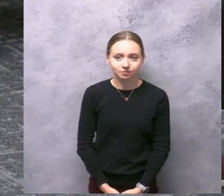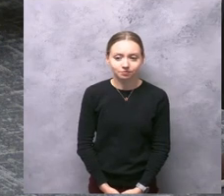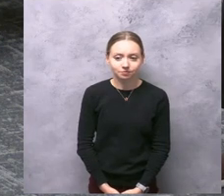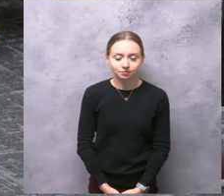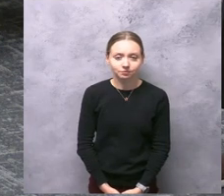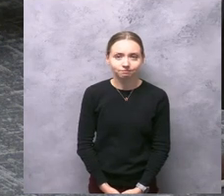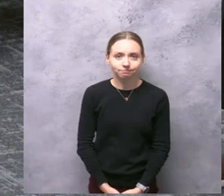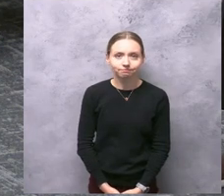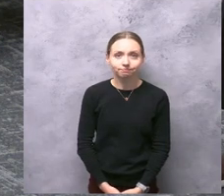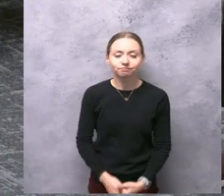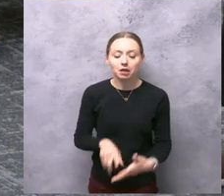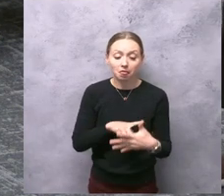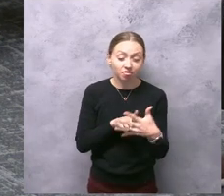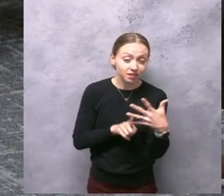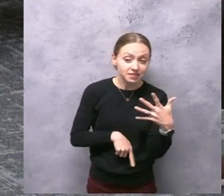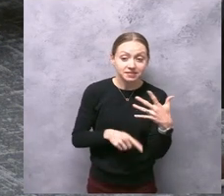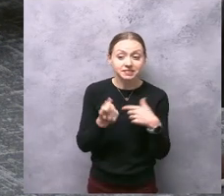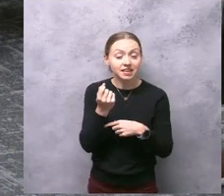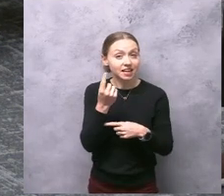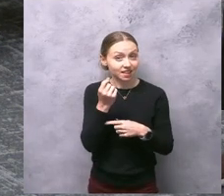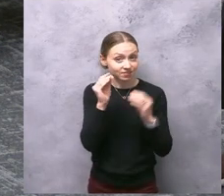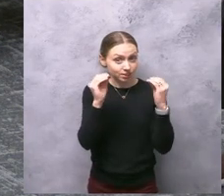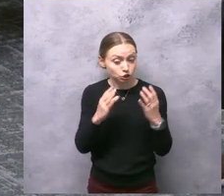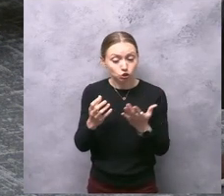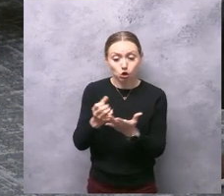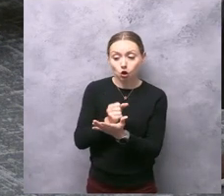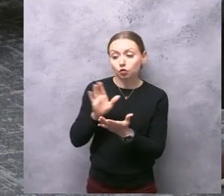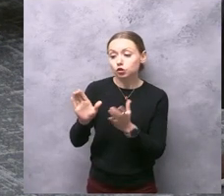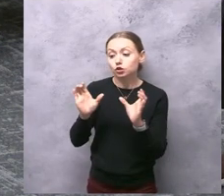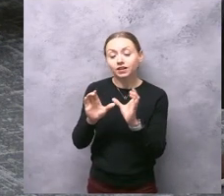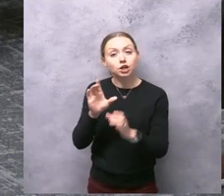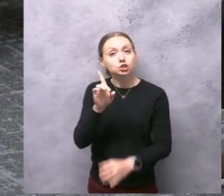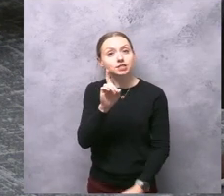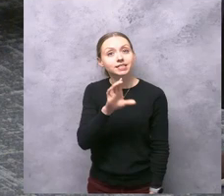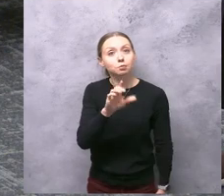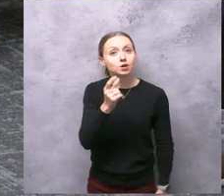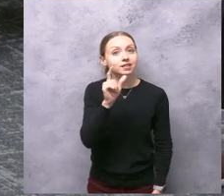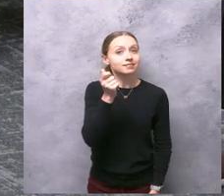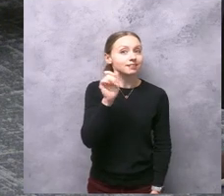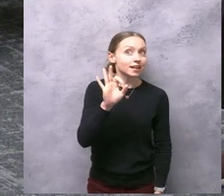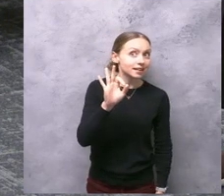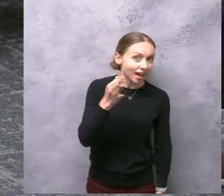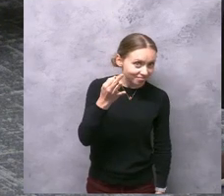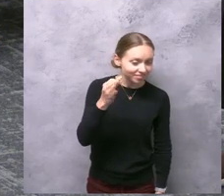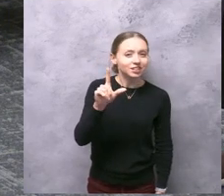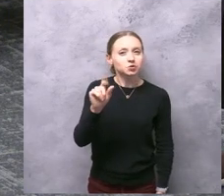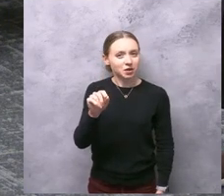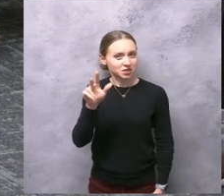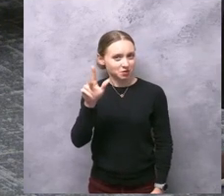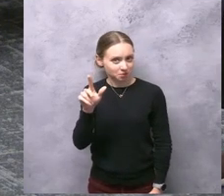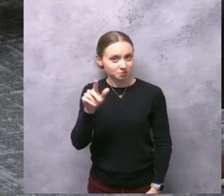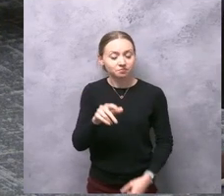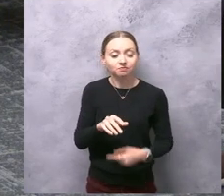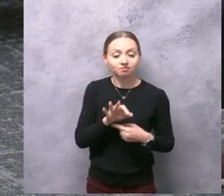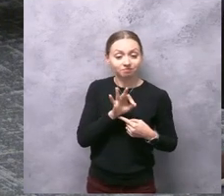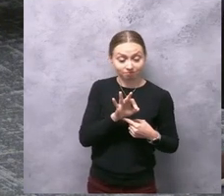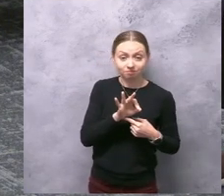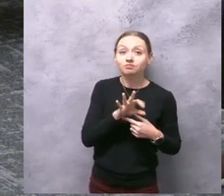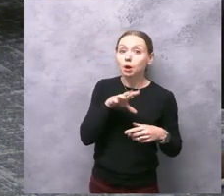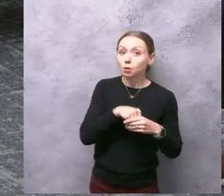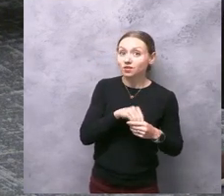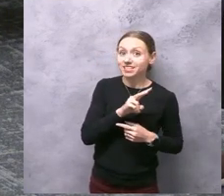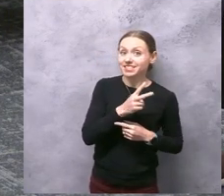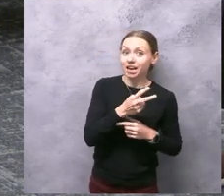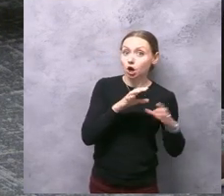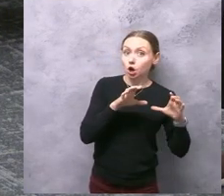These 11 teachers earned certification on December 9, 2023. 9 of them as part of the second Cypress-Fairbanks cohort, and 2